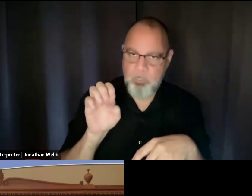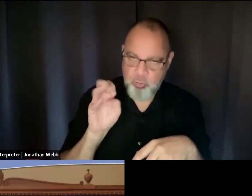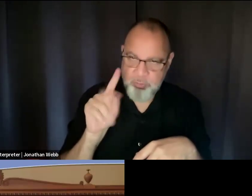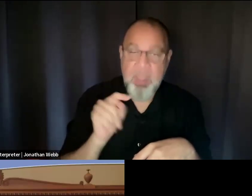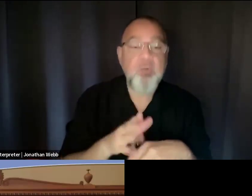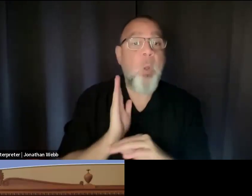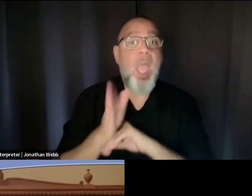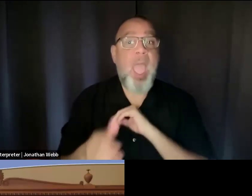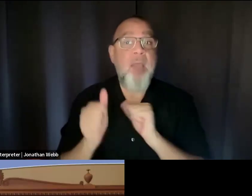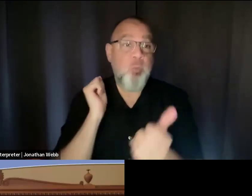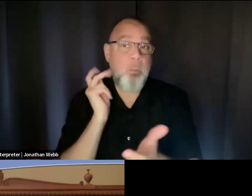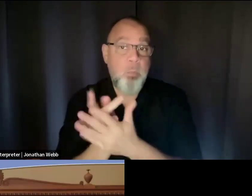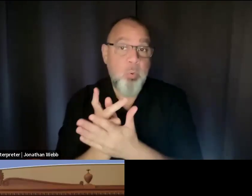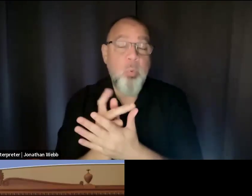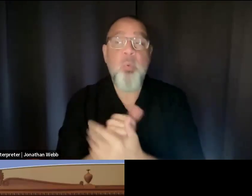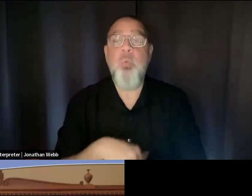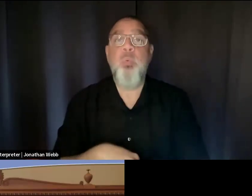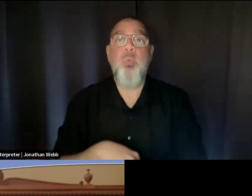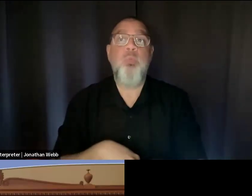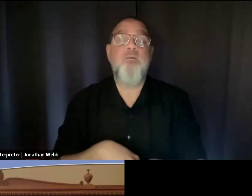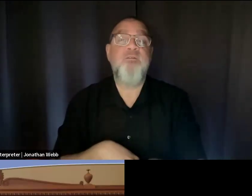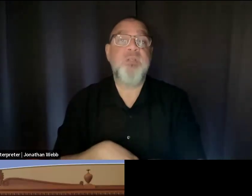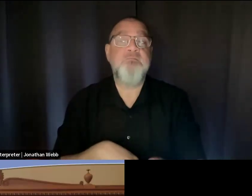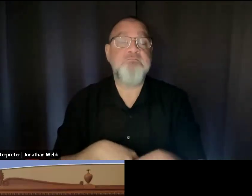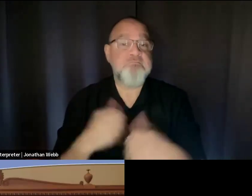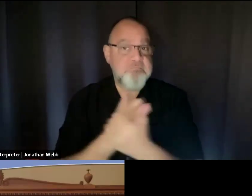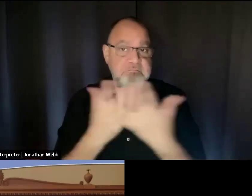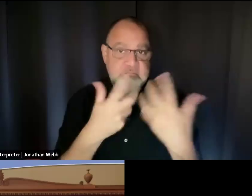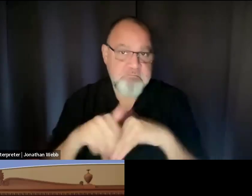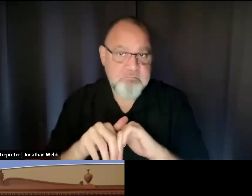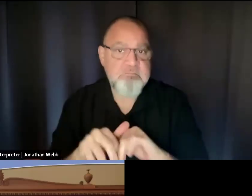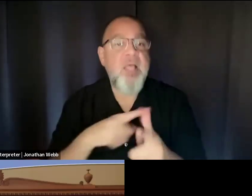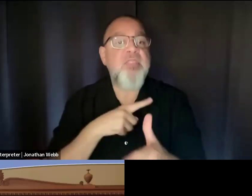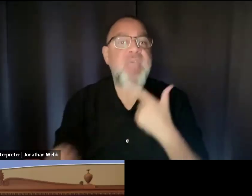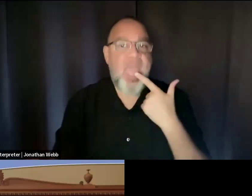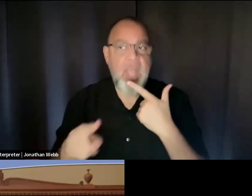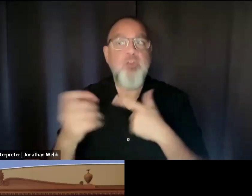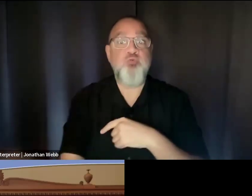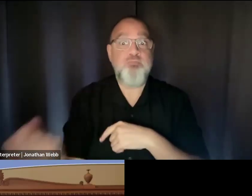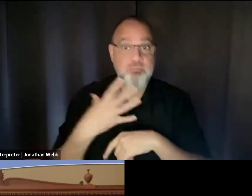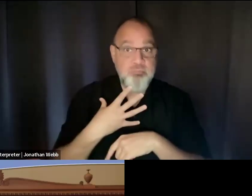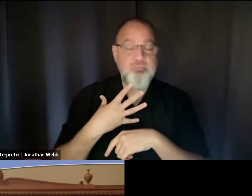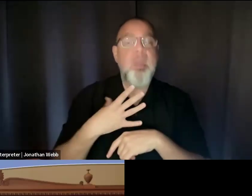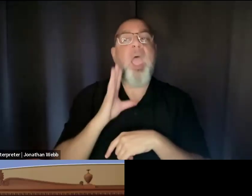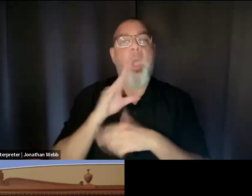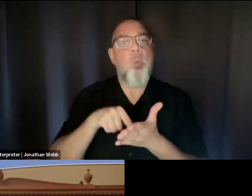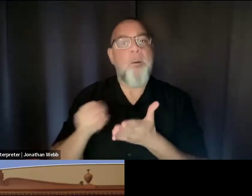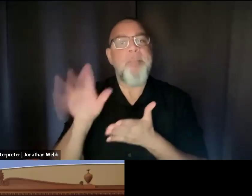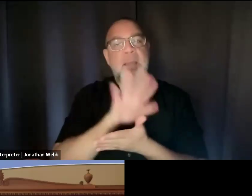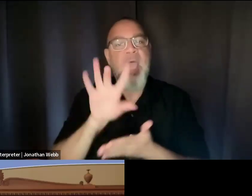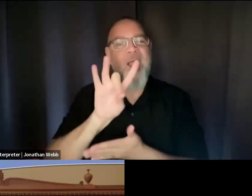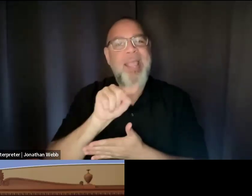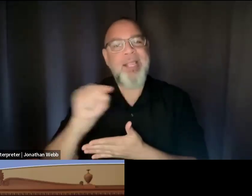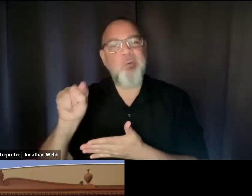you've done the project, and then the payments would come within 8 to 10 weeks. Yeah. And as far as a matching